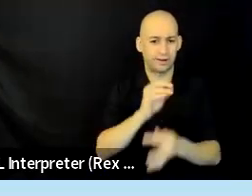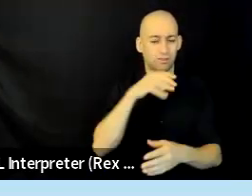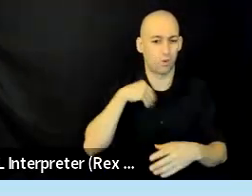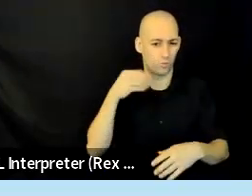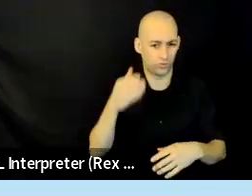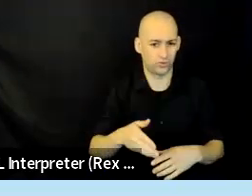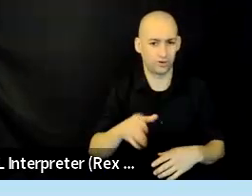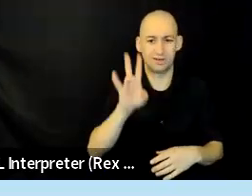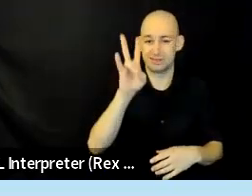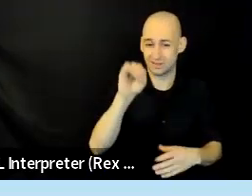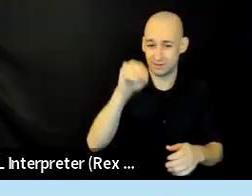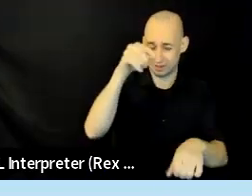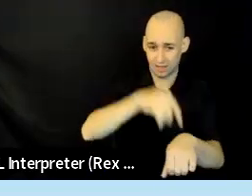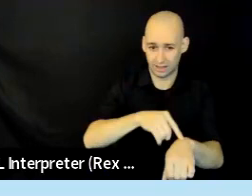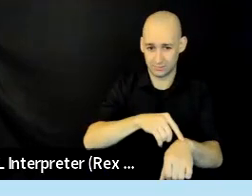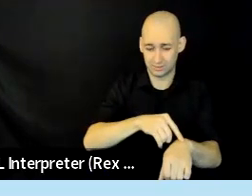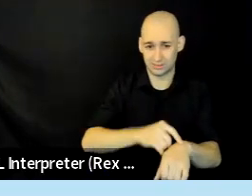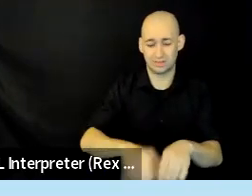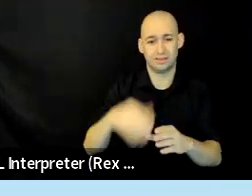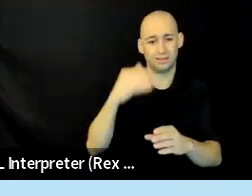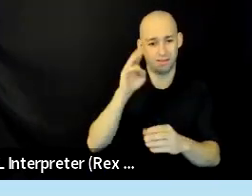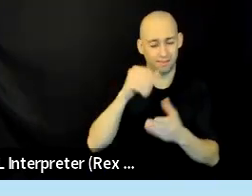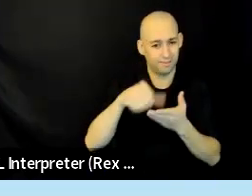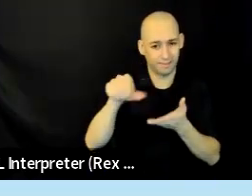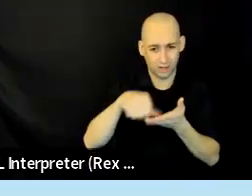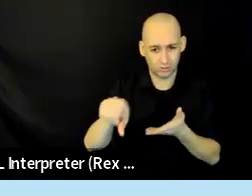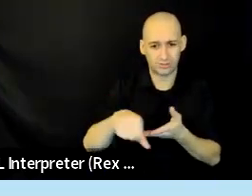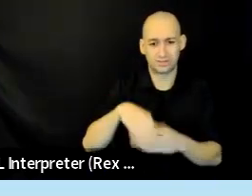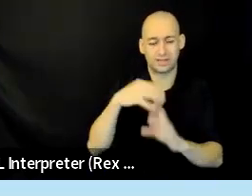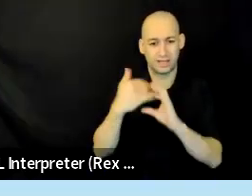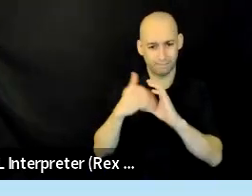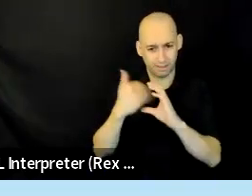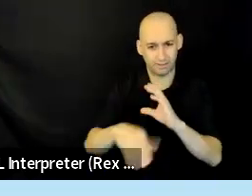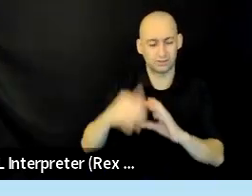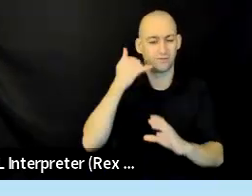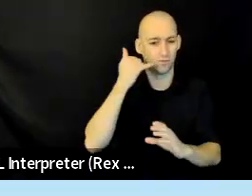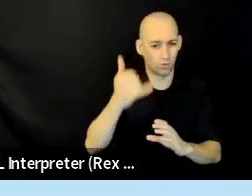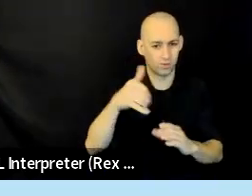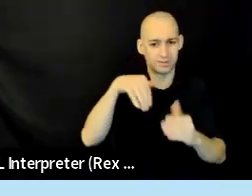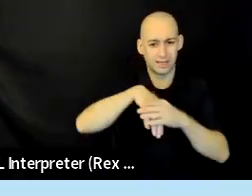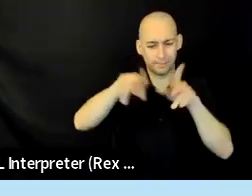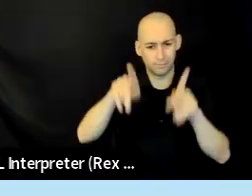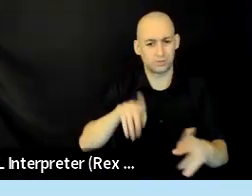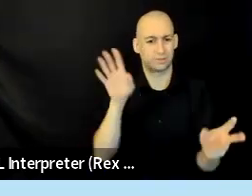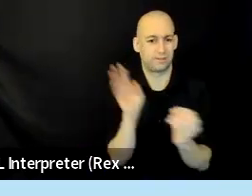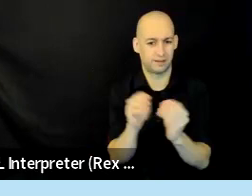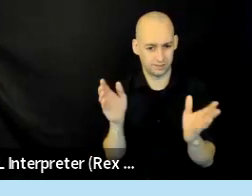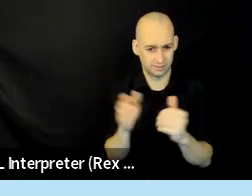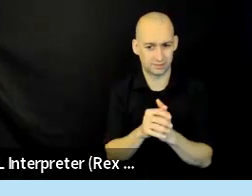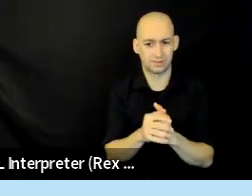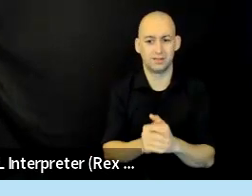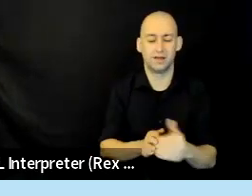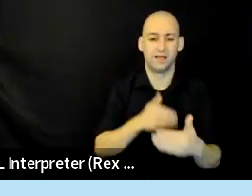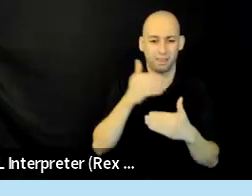over 70 times in form of mail, emails, phone calls, and in-person meetings. In the next slides, I will